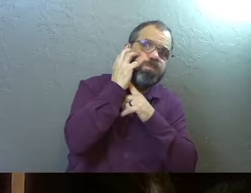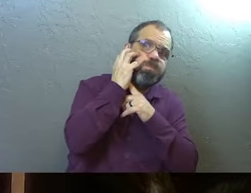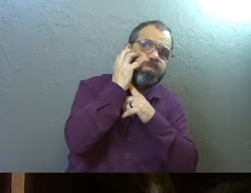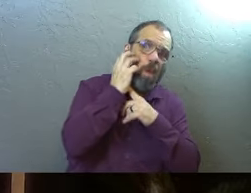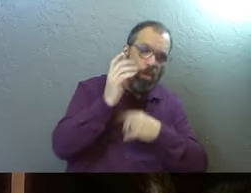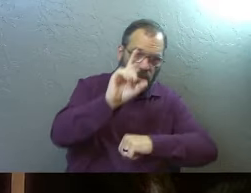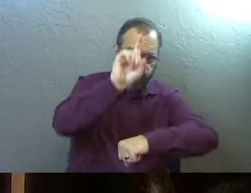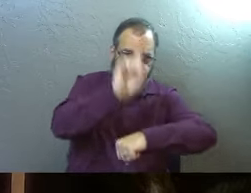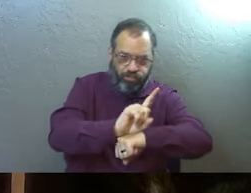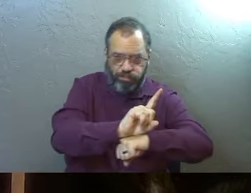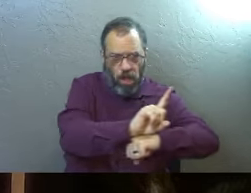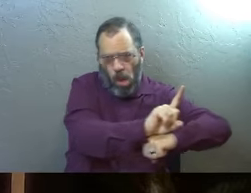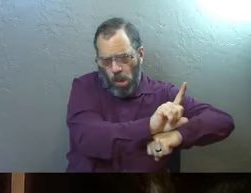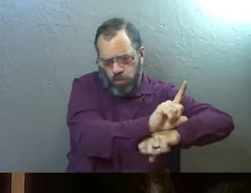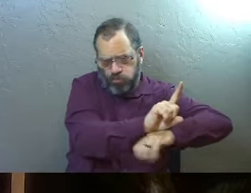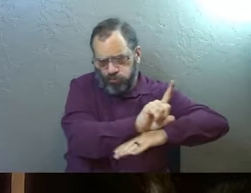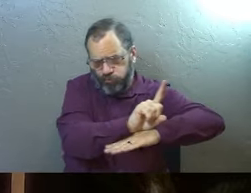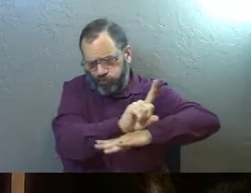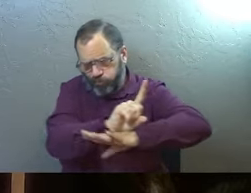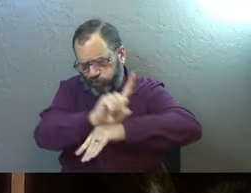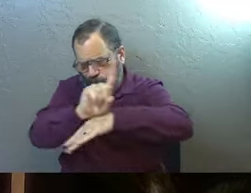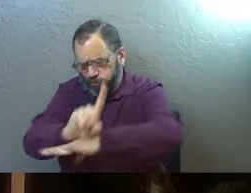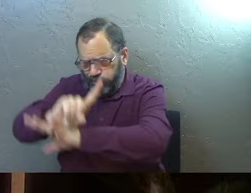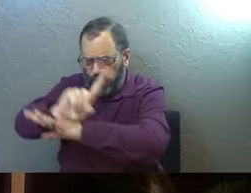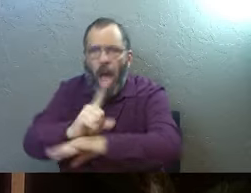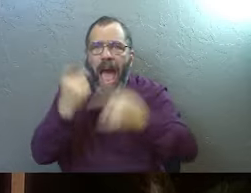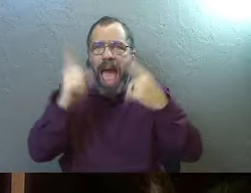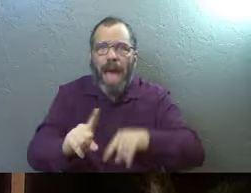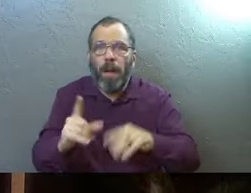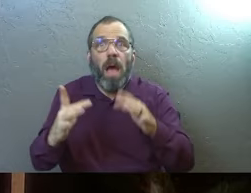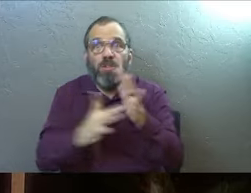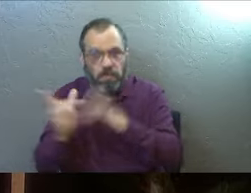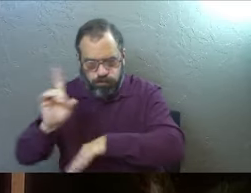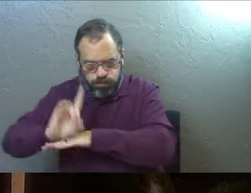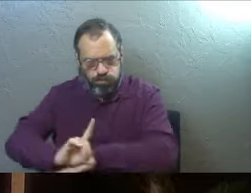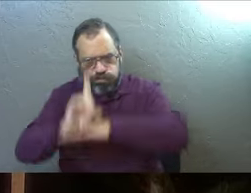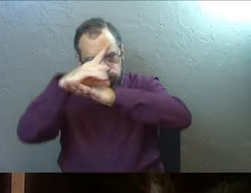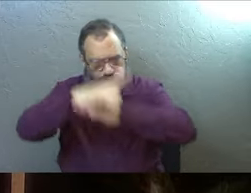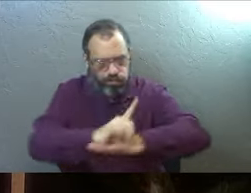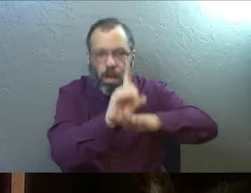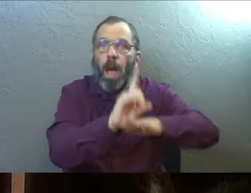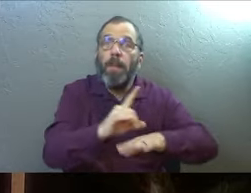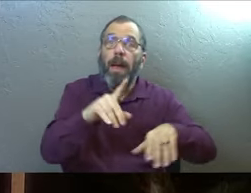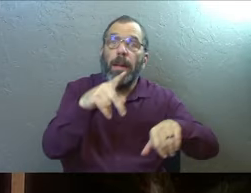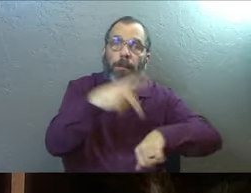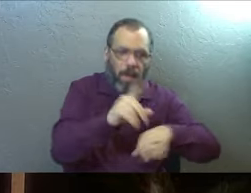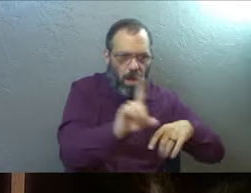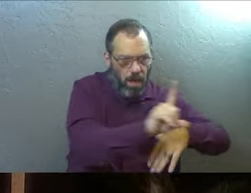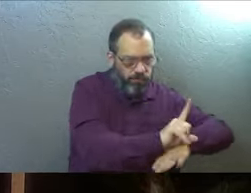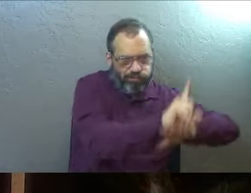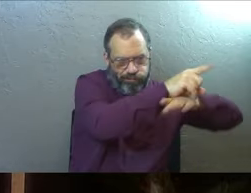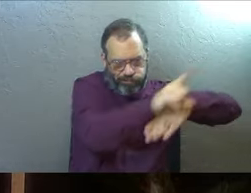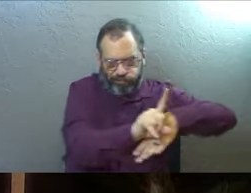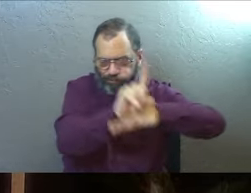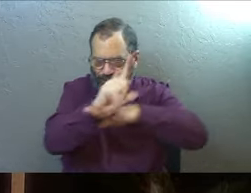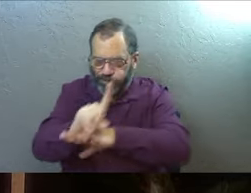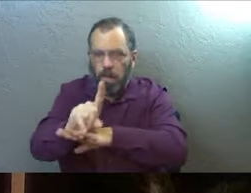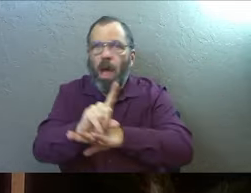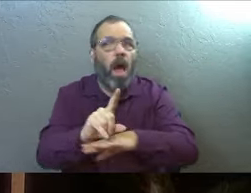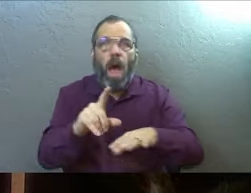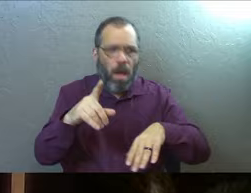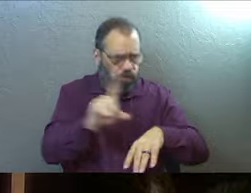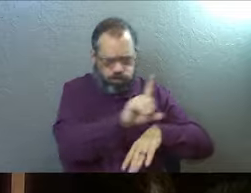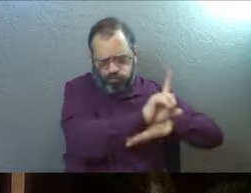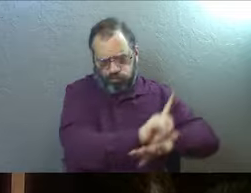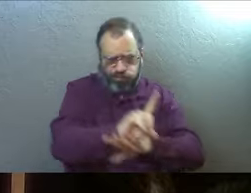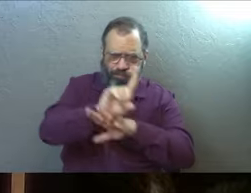it was solid enough for him to be able to walk on? What in the world happened there scientifically, God? We don't know. We just know the miracle happened and Peter